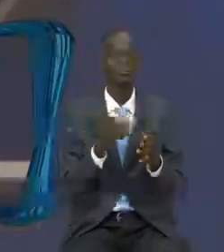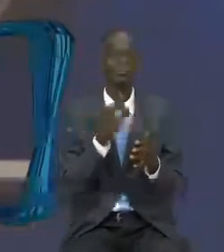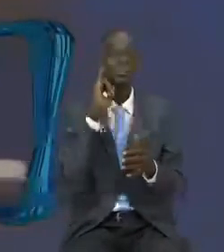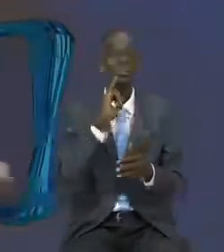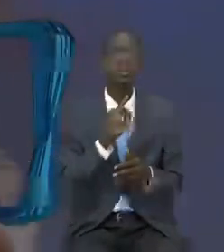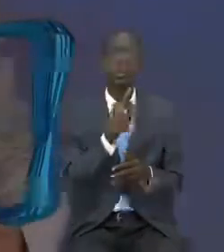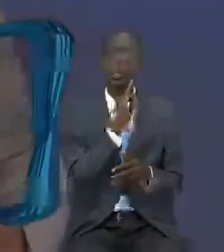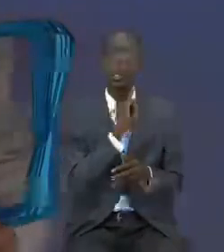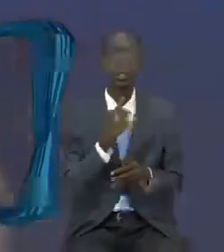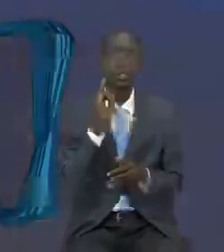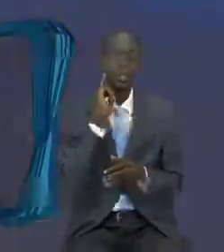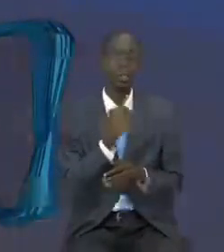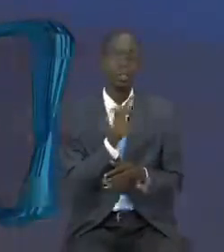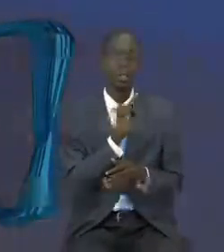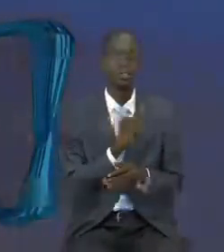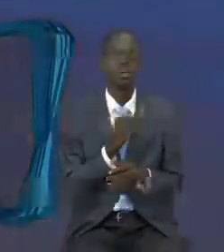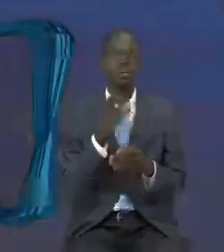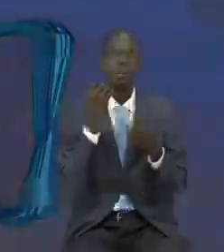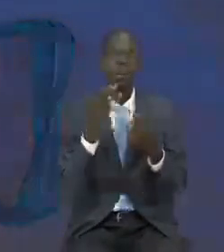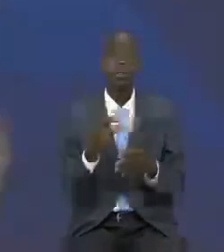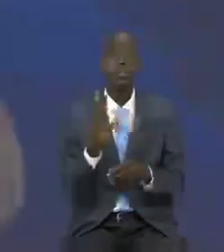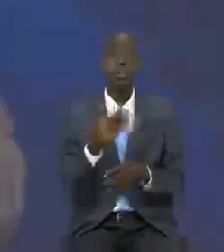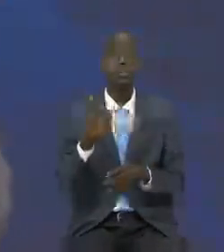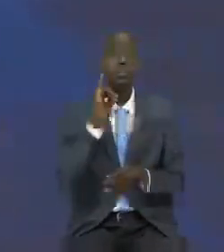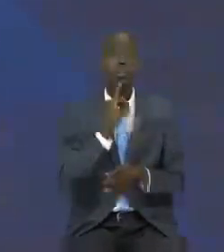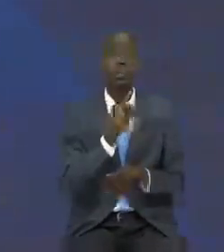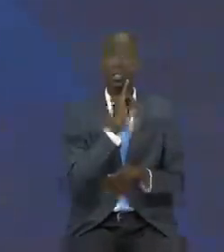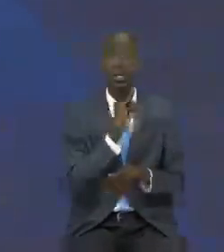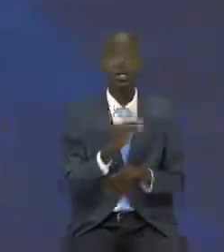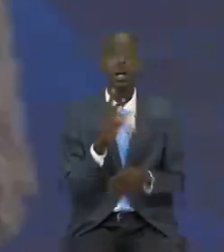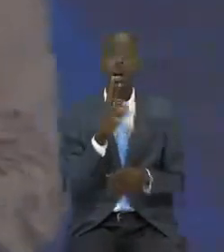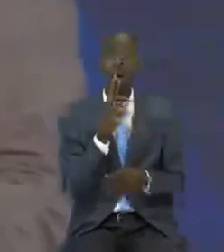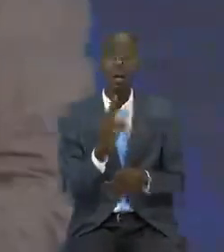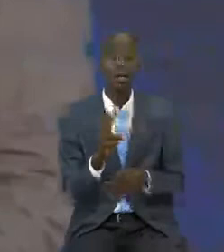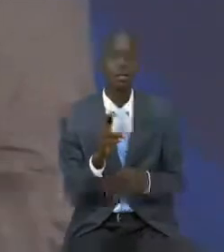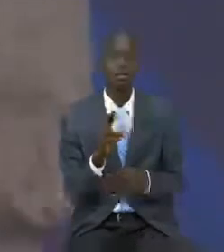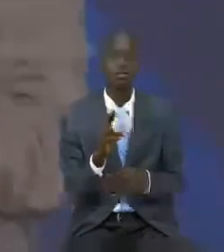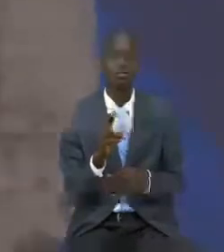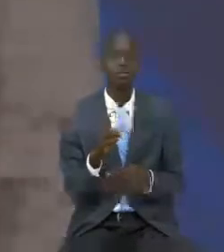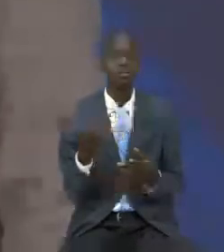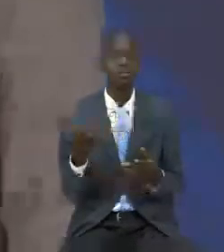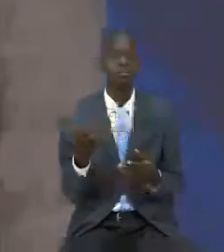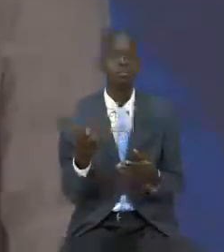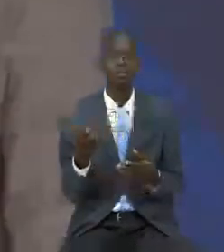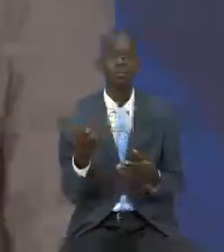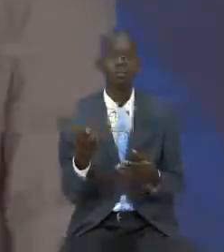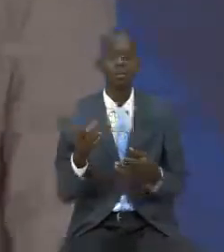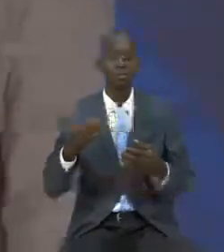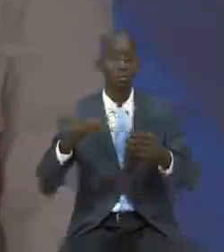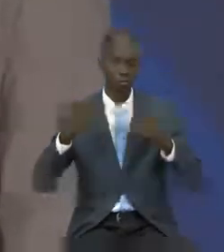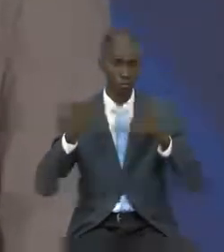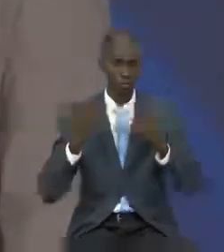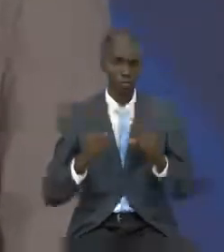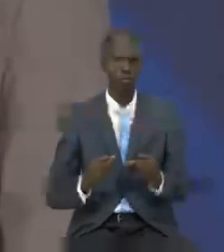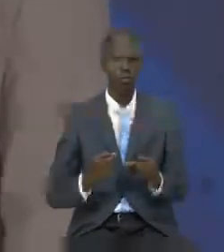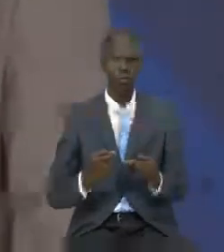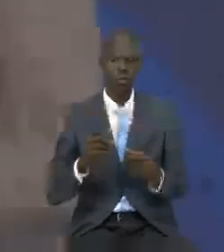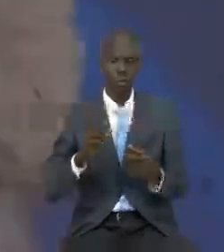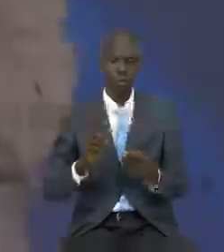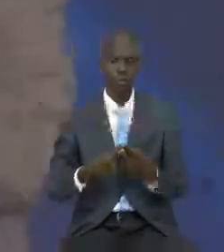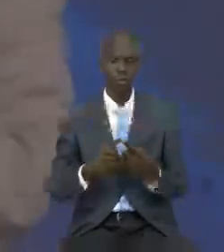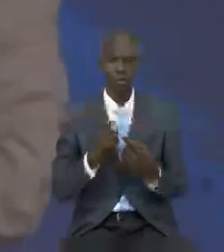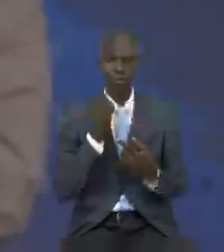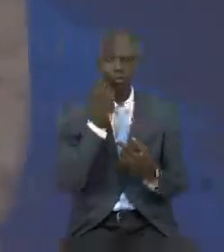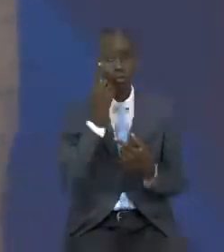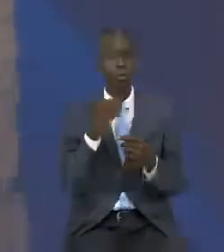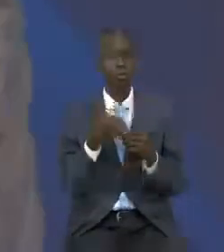Israelites, many of them were farmers, the power, the strength to rise up in the morning, the